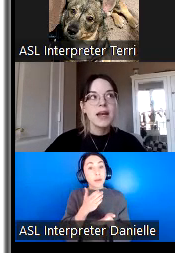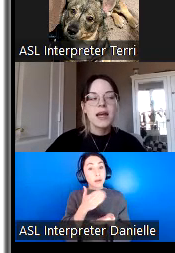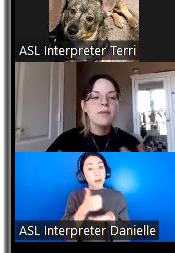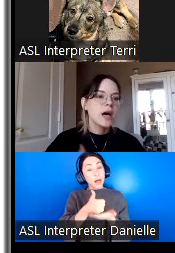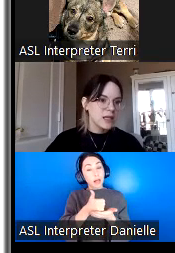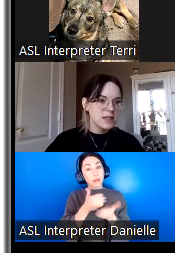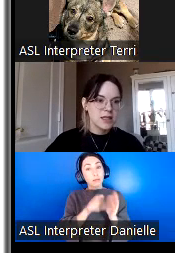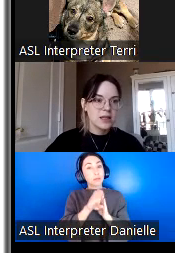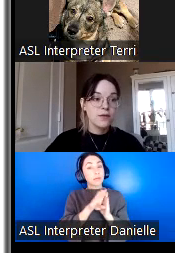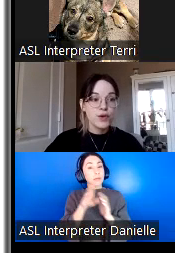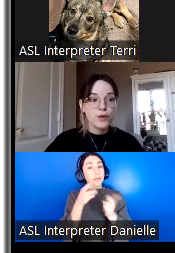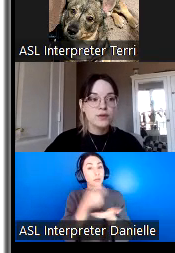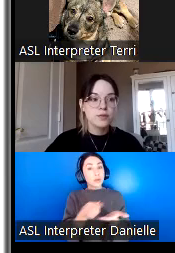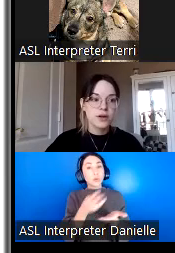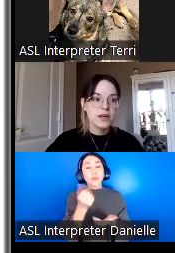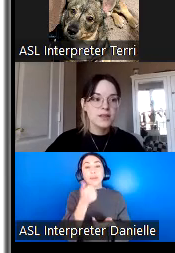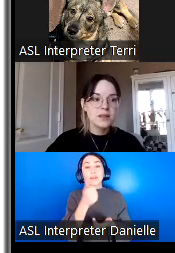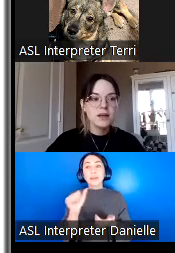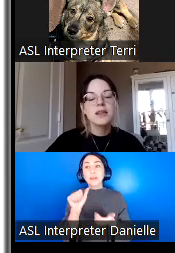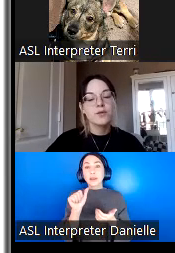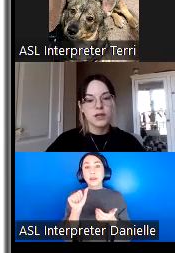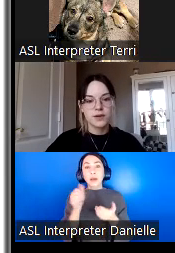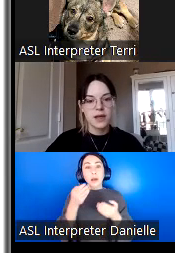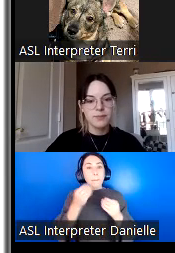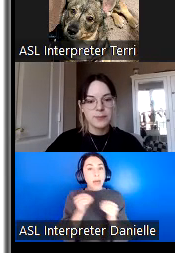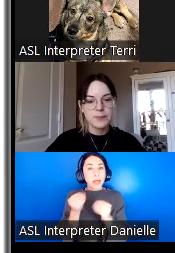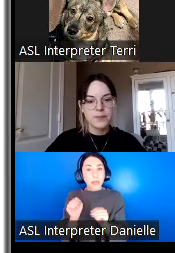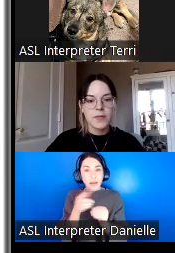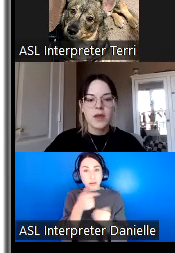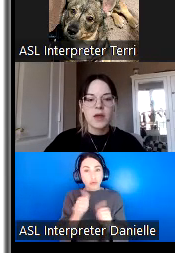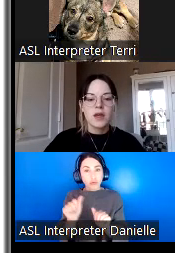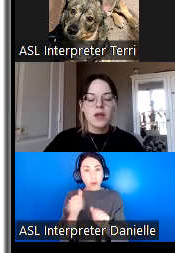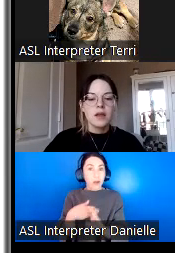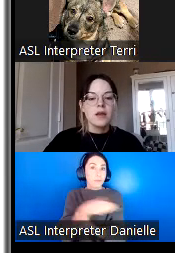resources, and any methods that they've used previously that have worked for them.